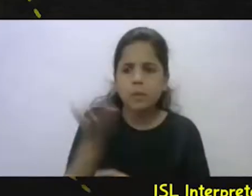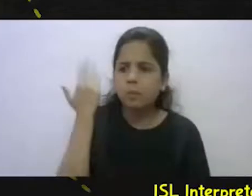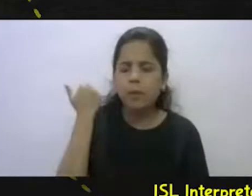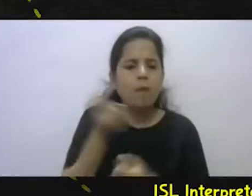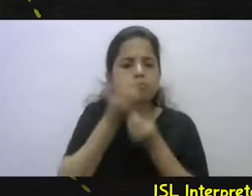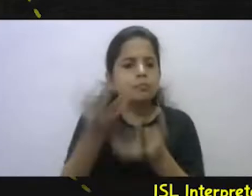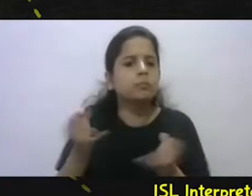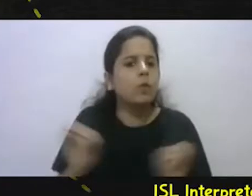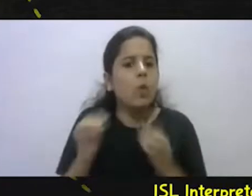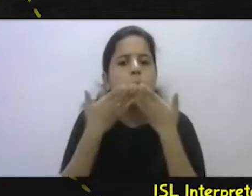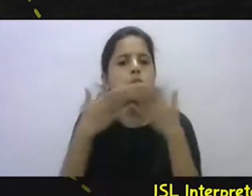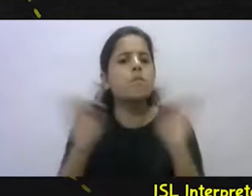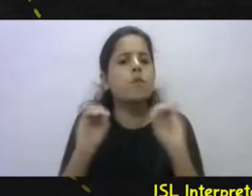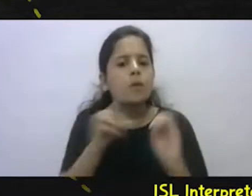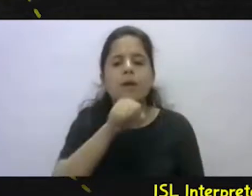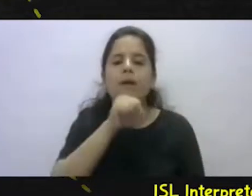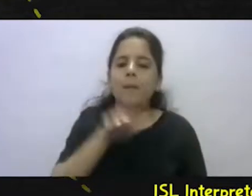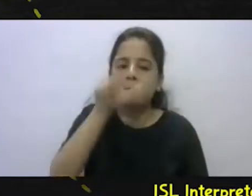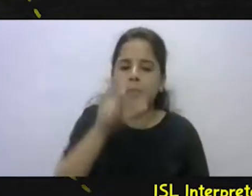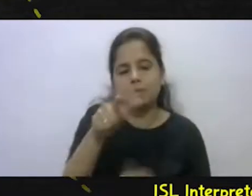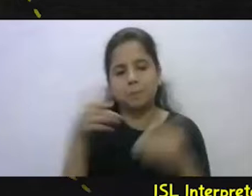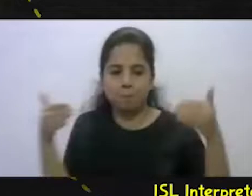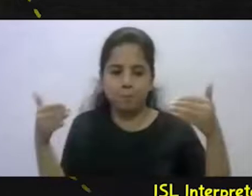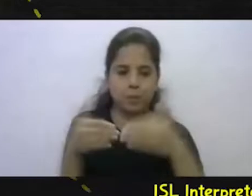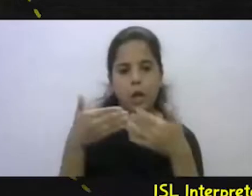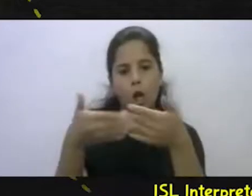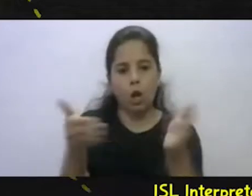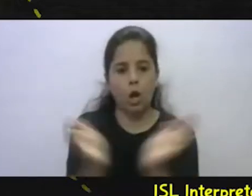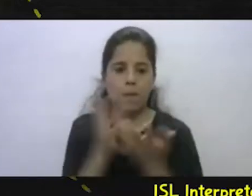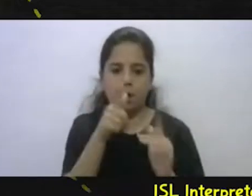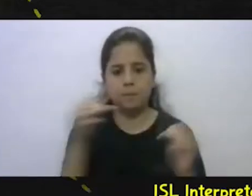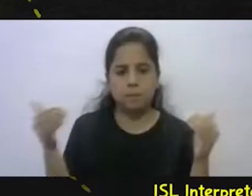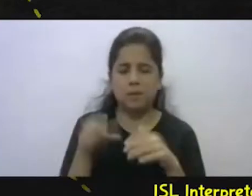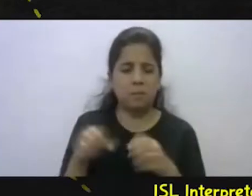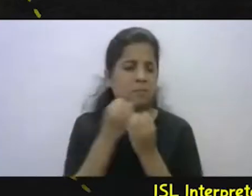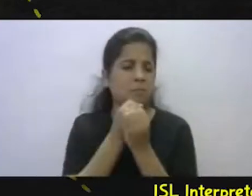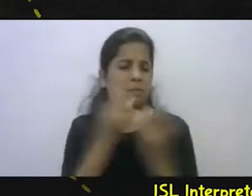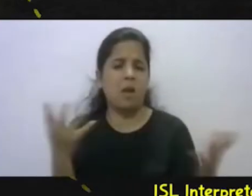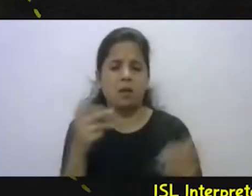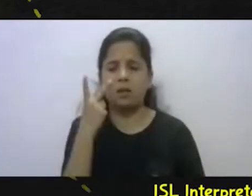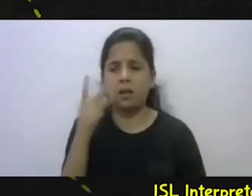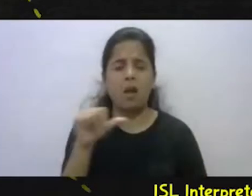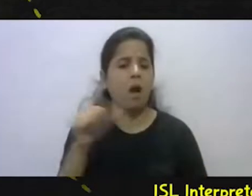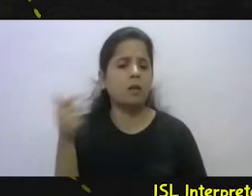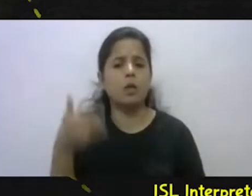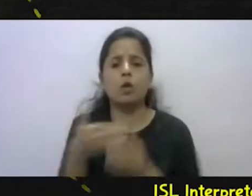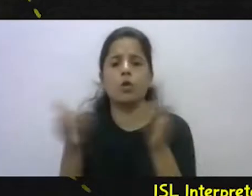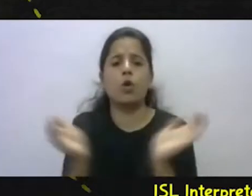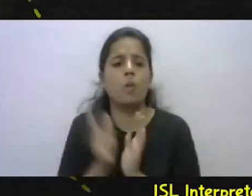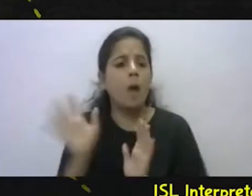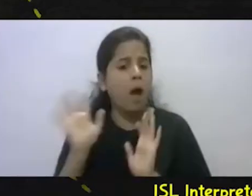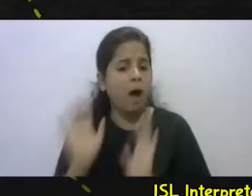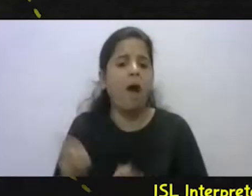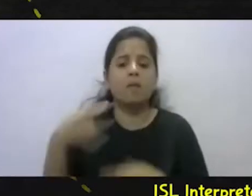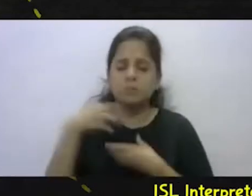about? When you meet a young person or when you meet a community, there are many other things which the community holds, which the